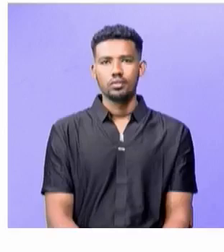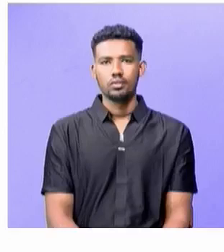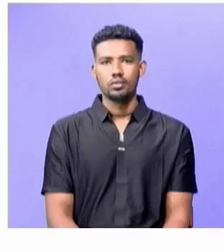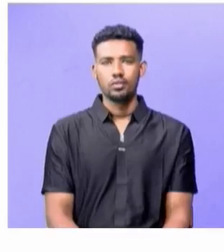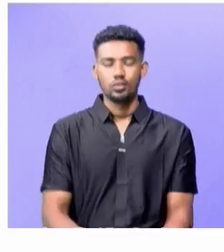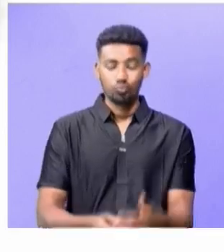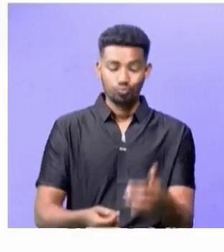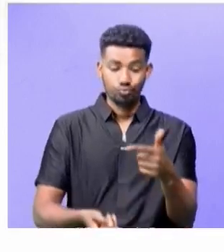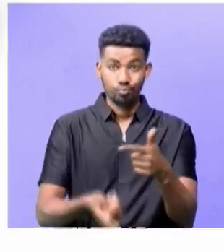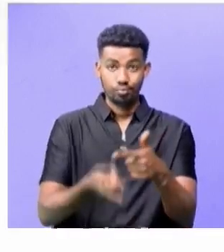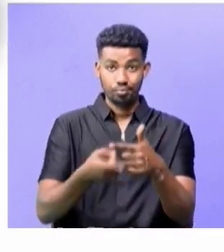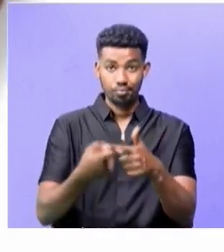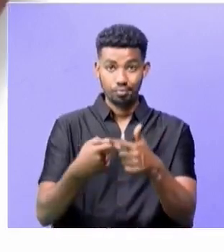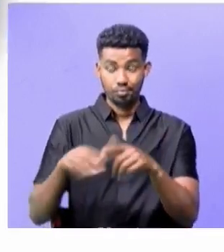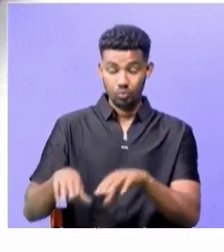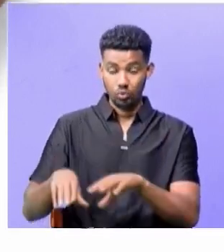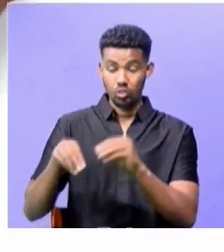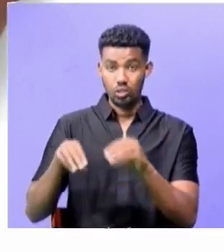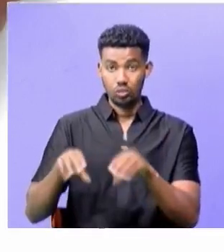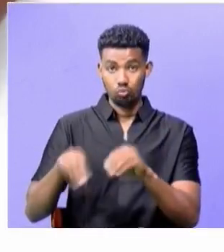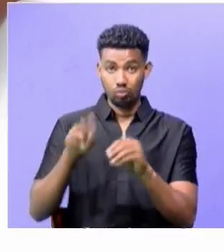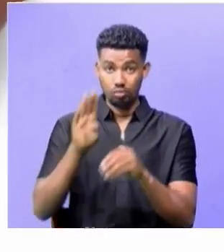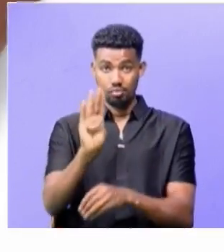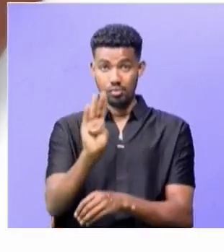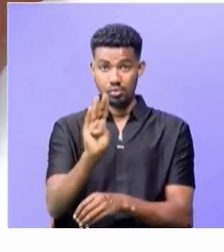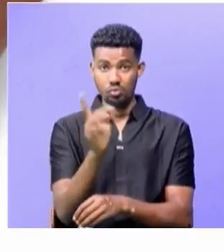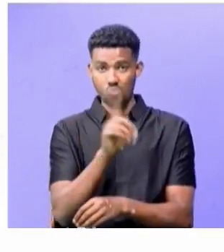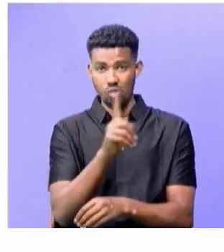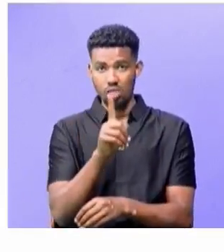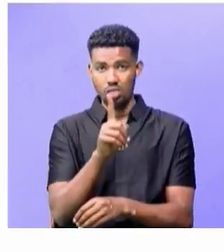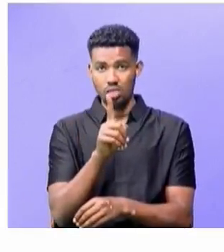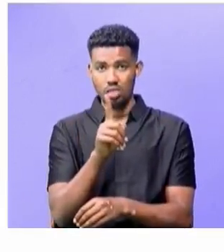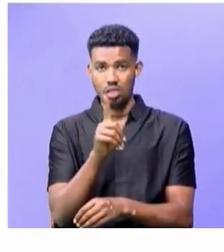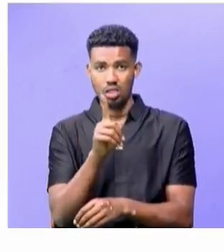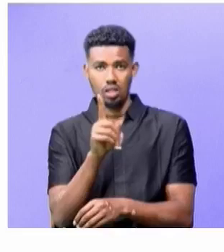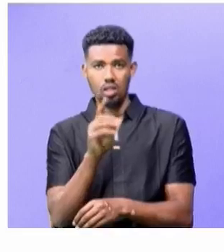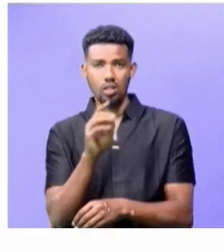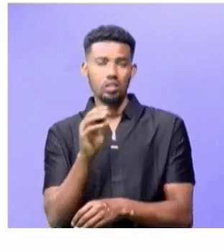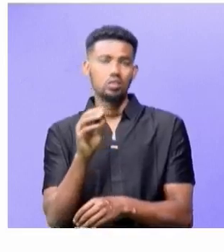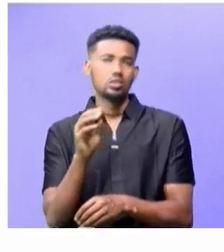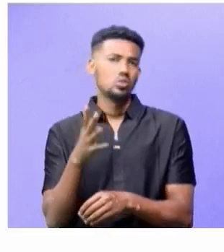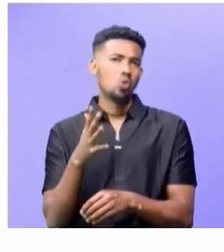The next student can say what? So do I.